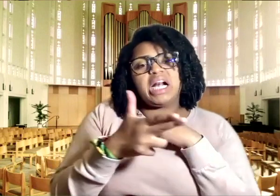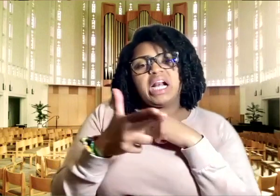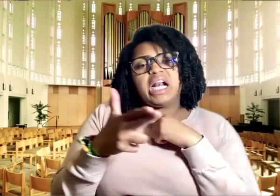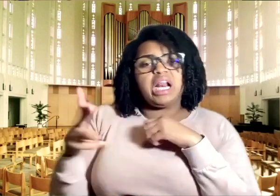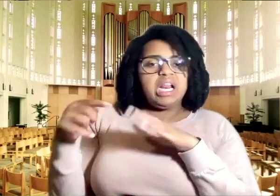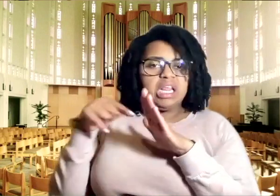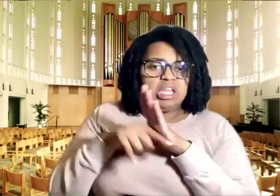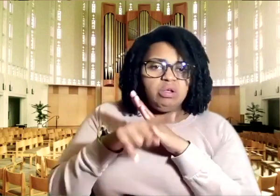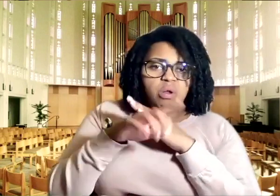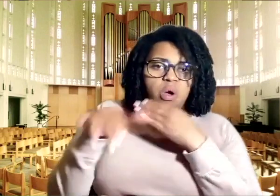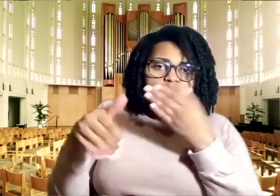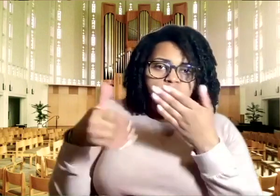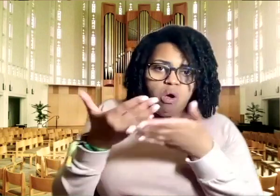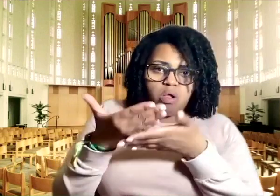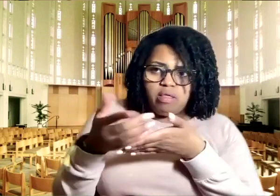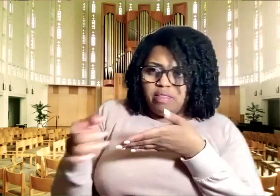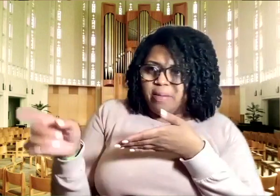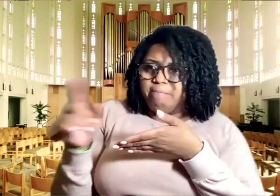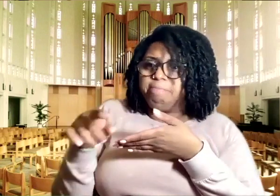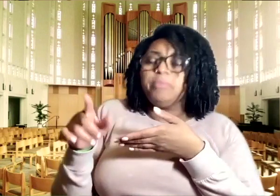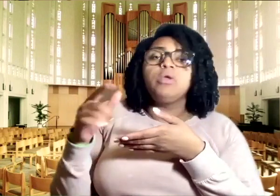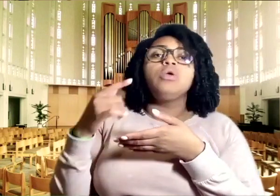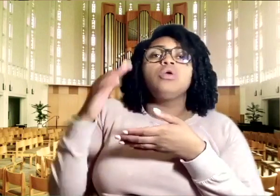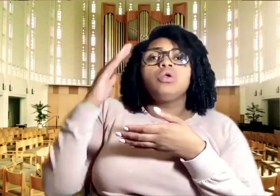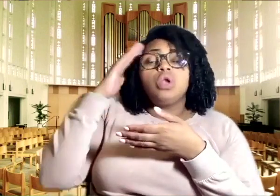knowing that we, your people,